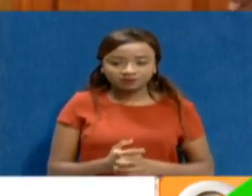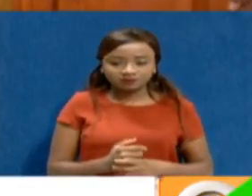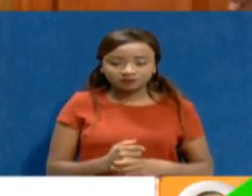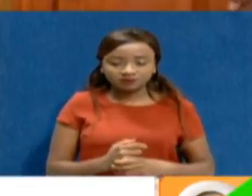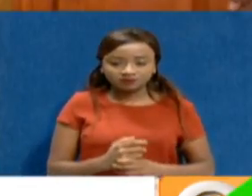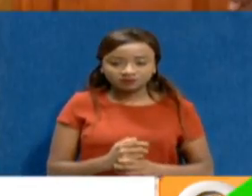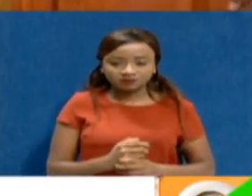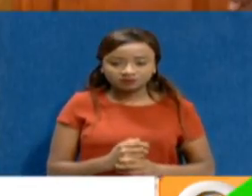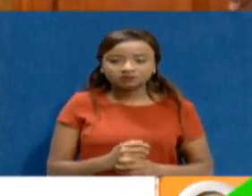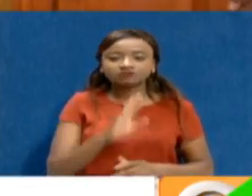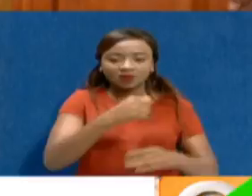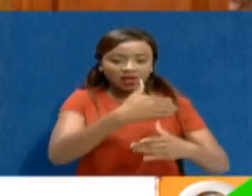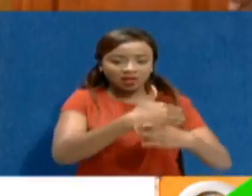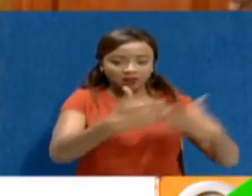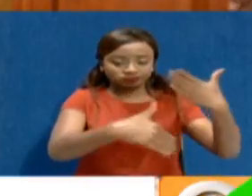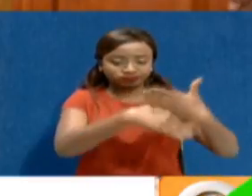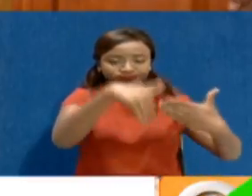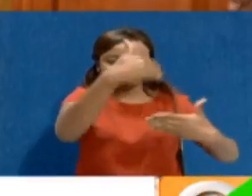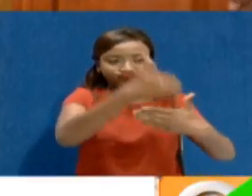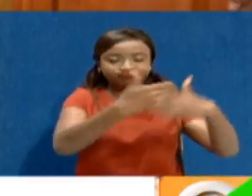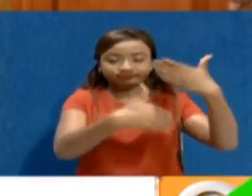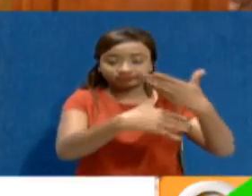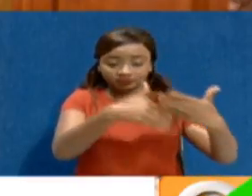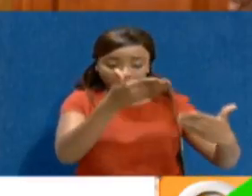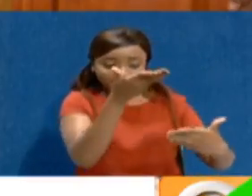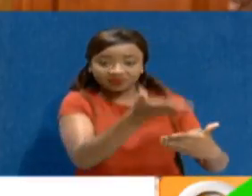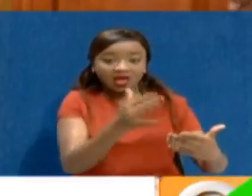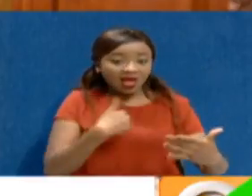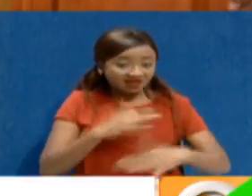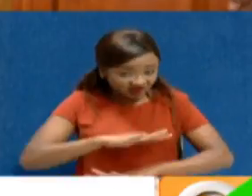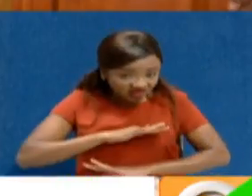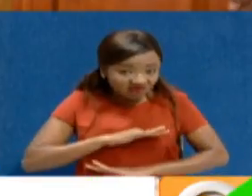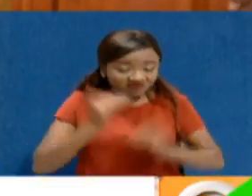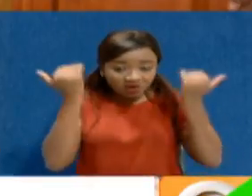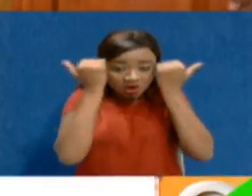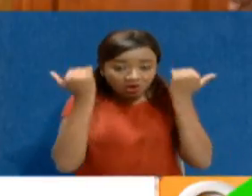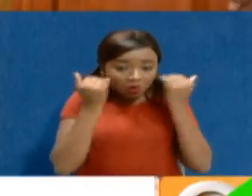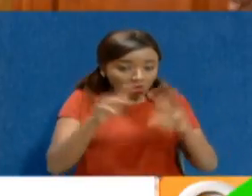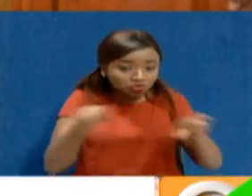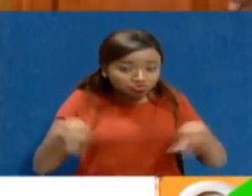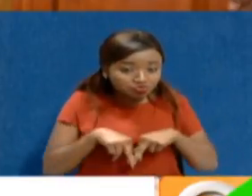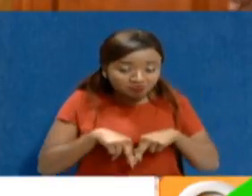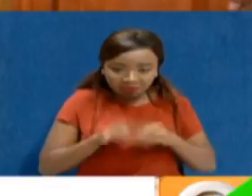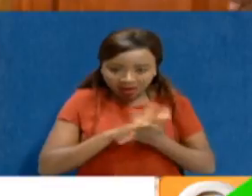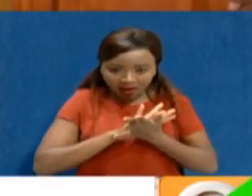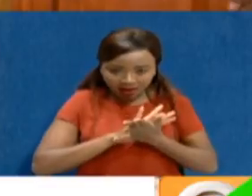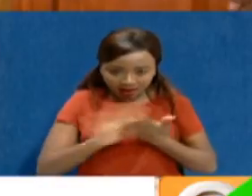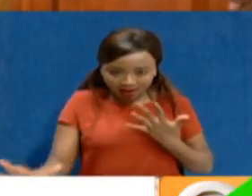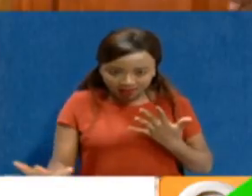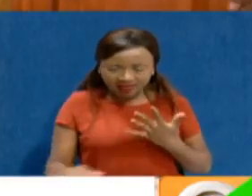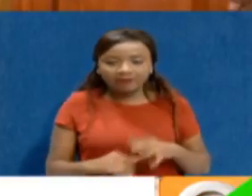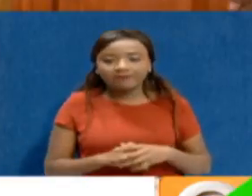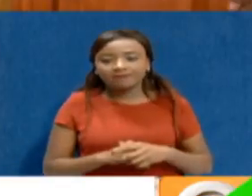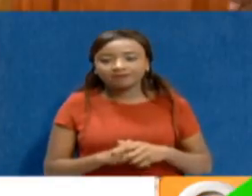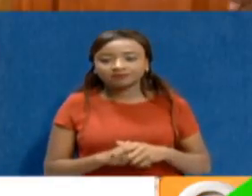Let's start with infrastructure itself. We don't have sufficient courts to enable the judiciary